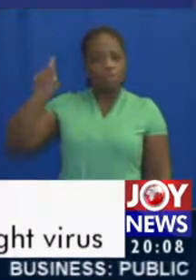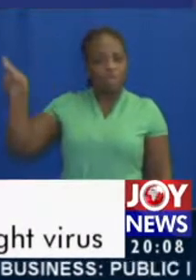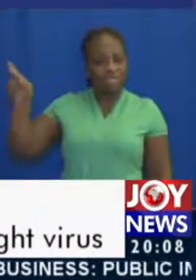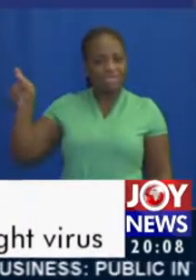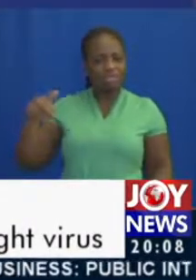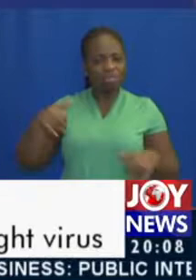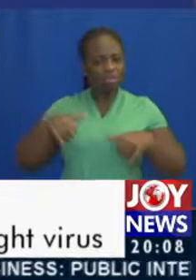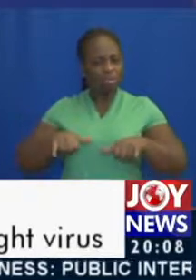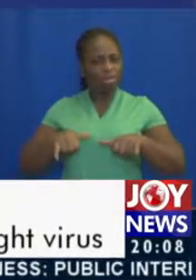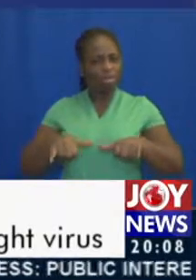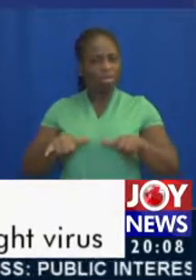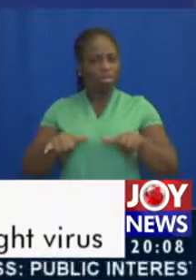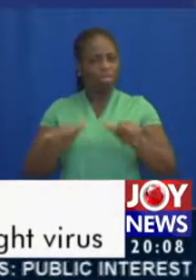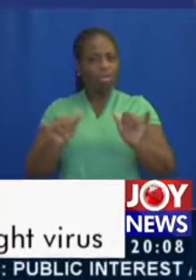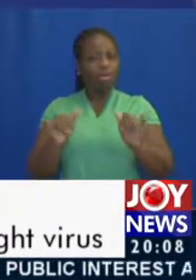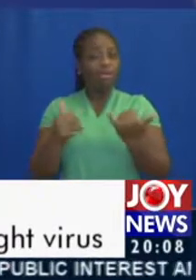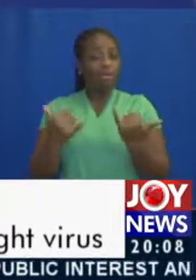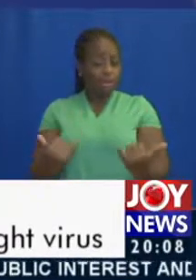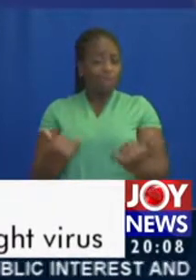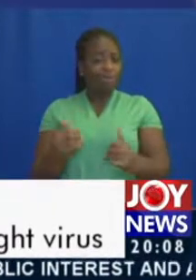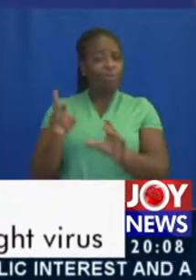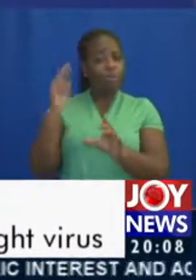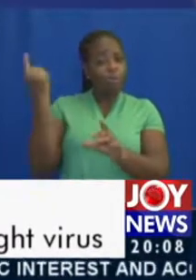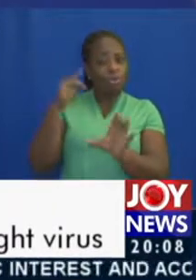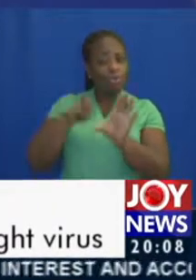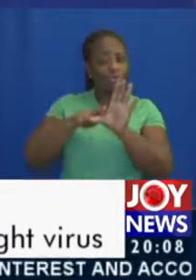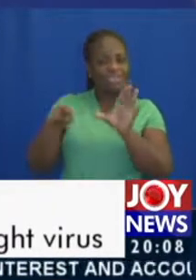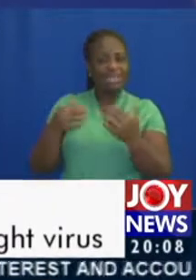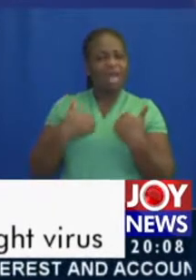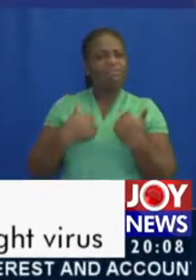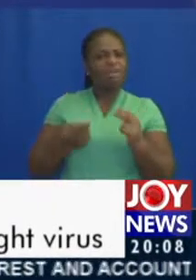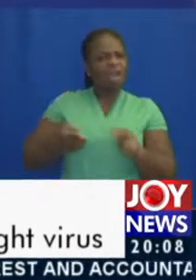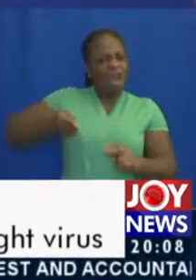continue to be the regions with the highest number of